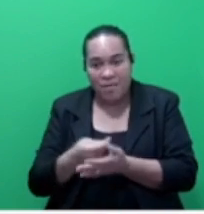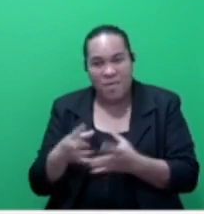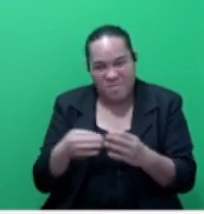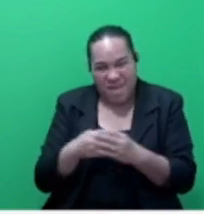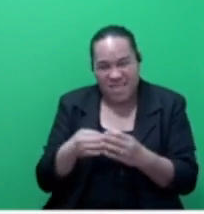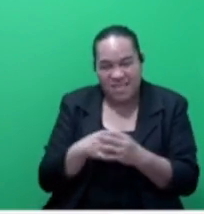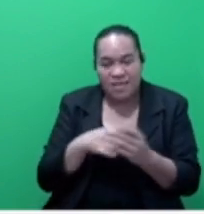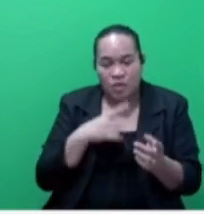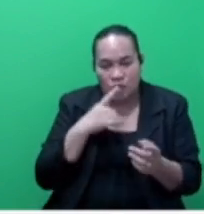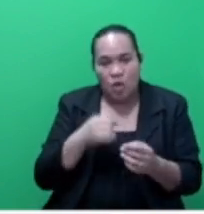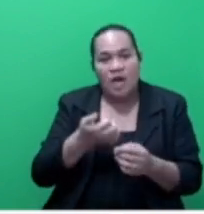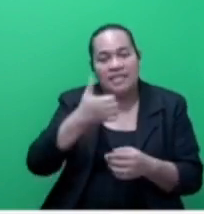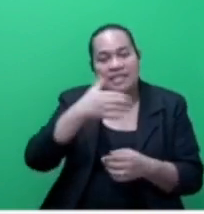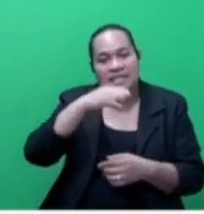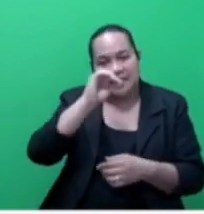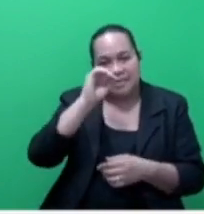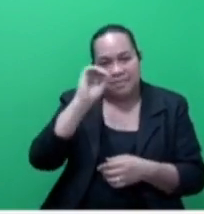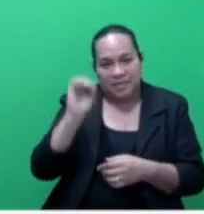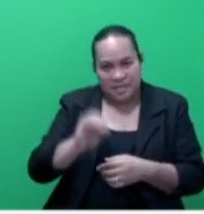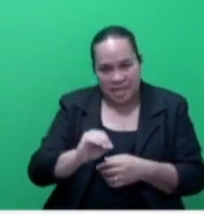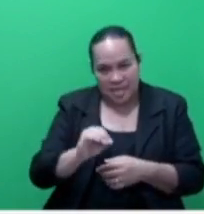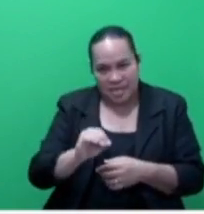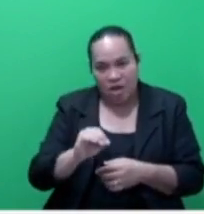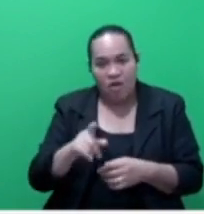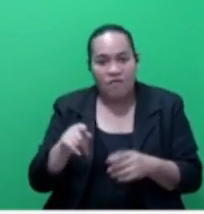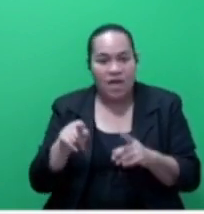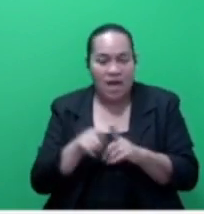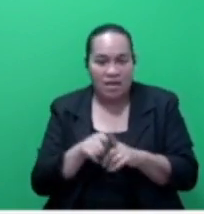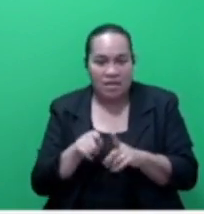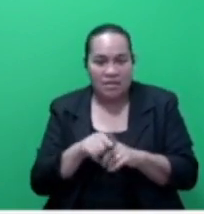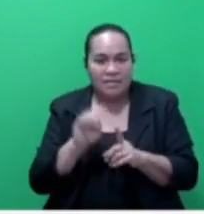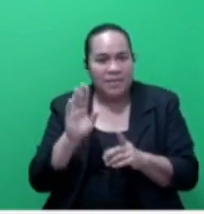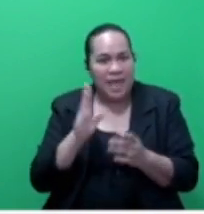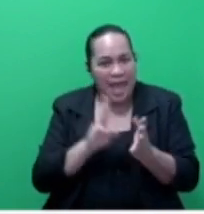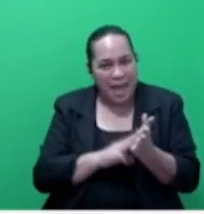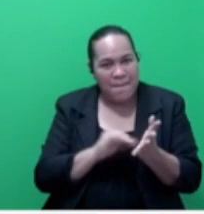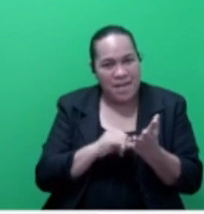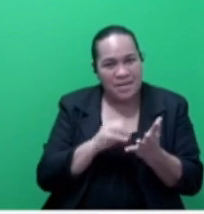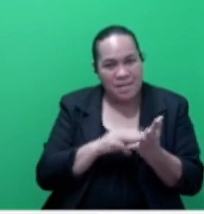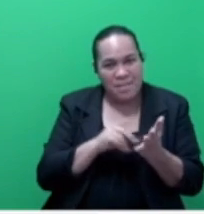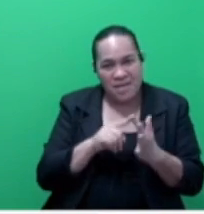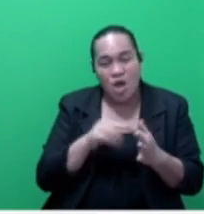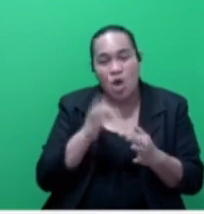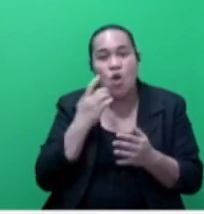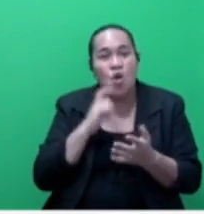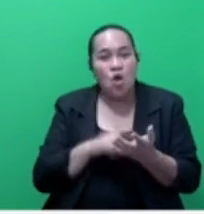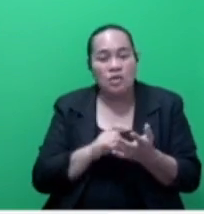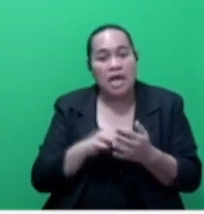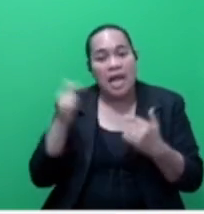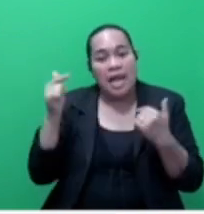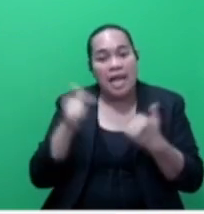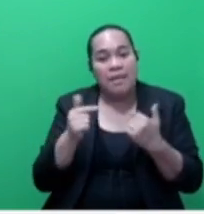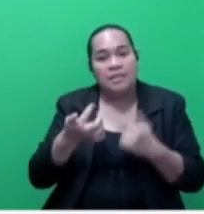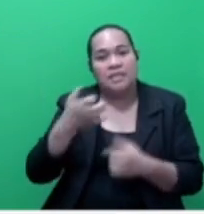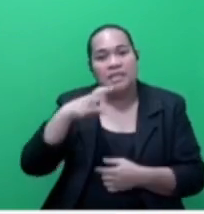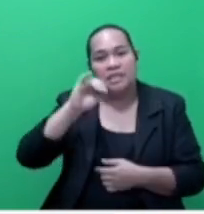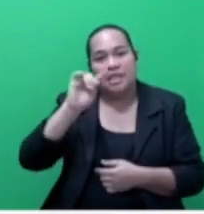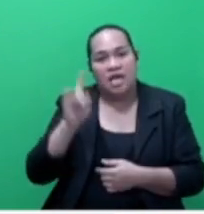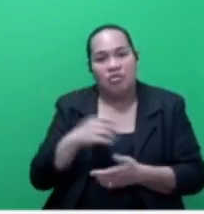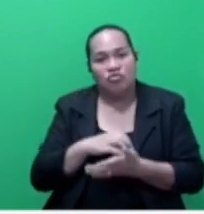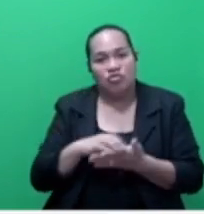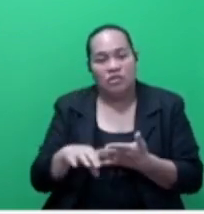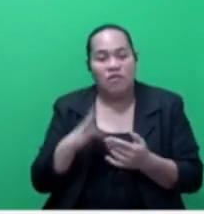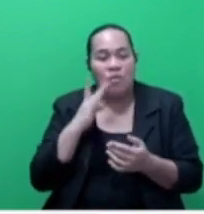its guarantee to 60% of the principal outstanding on defaulted MSME loans up to a limit of $60,000 per businesses